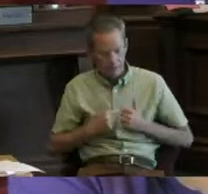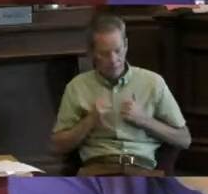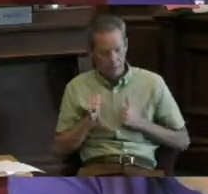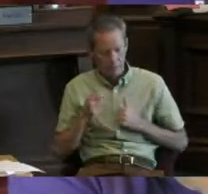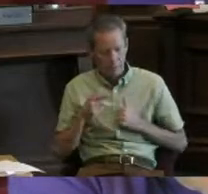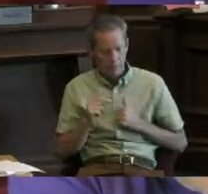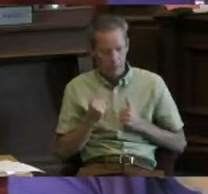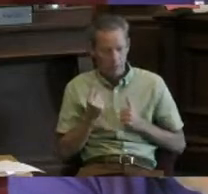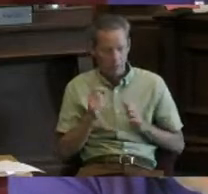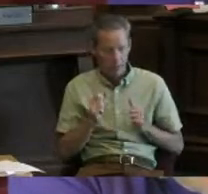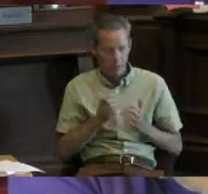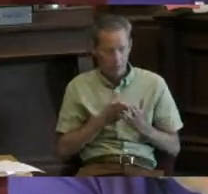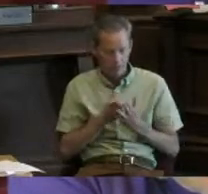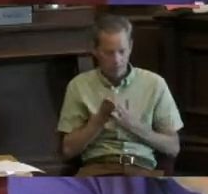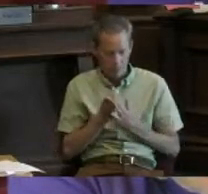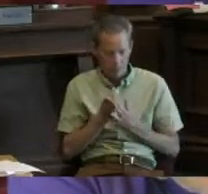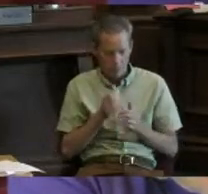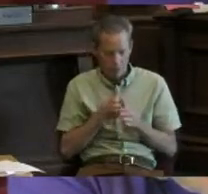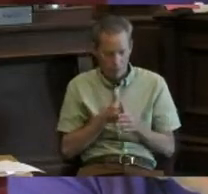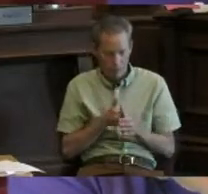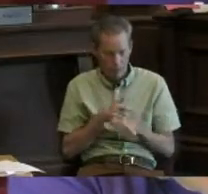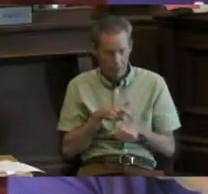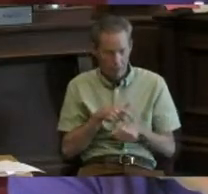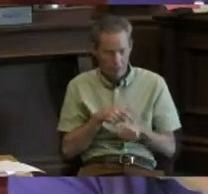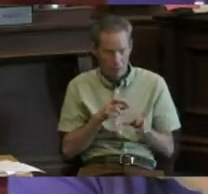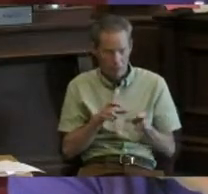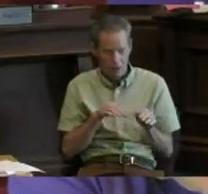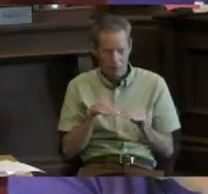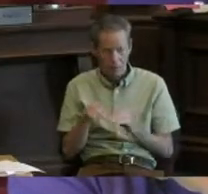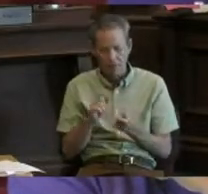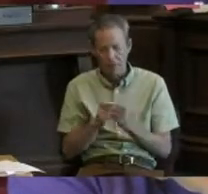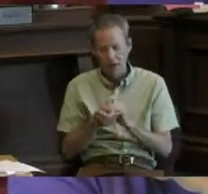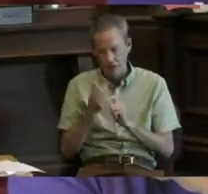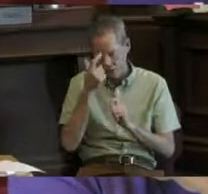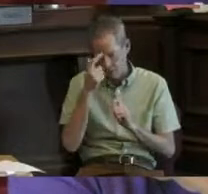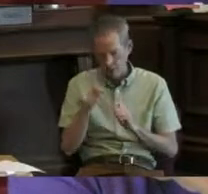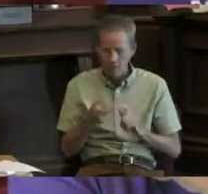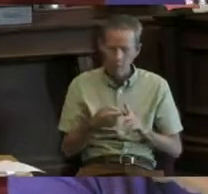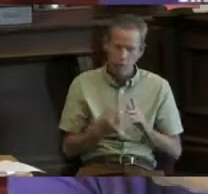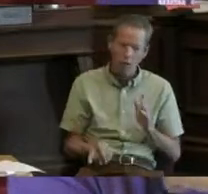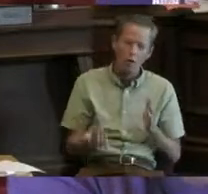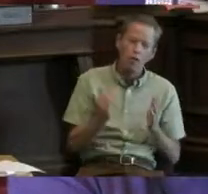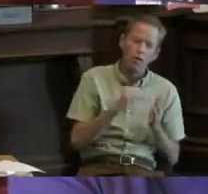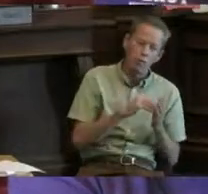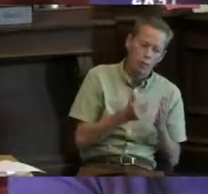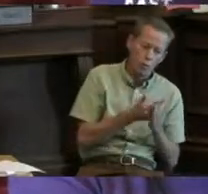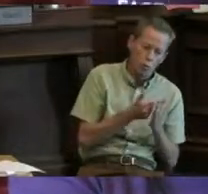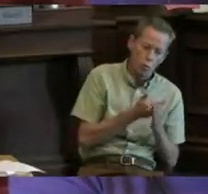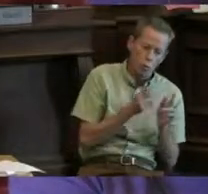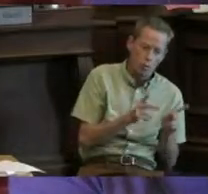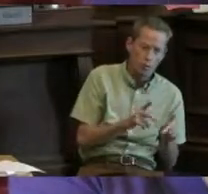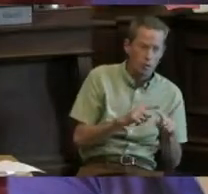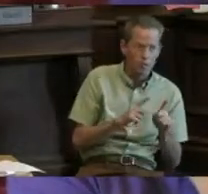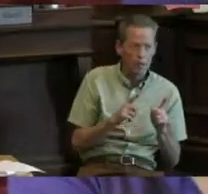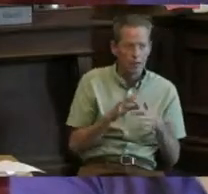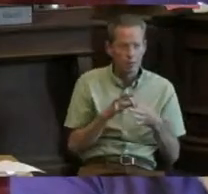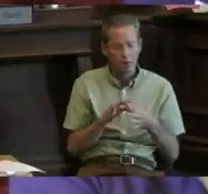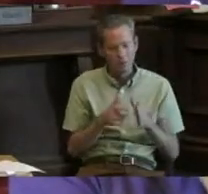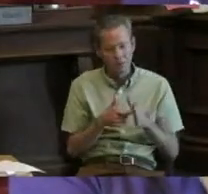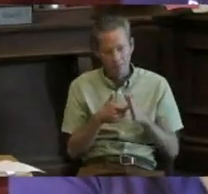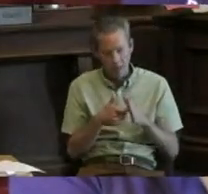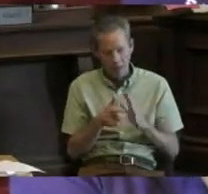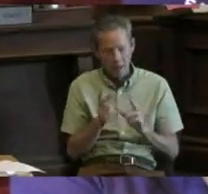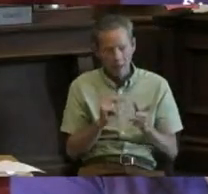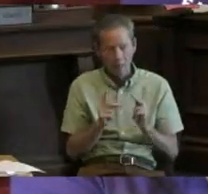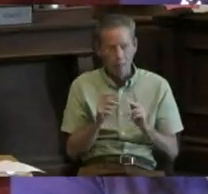know, someone can get all the way through the compliance period and they're ready to move in and change their mind, and then you got to start over with a new individual. But as far as demand and